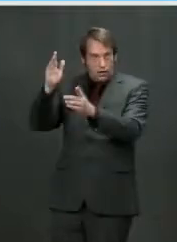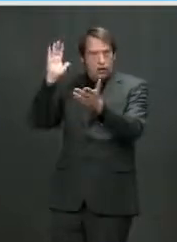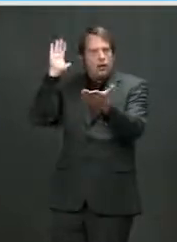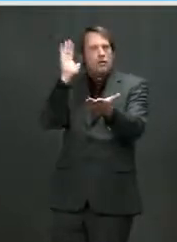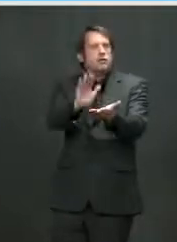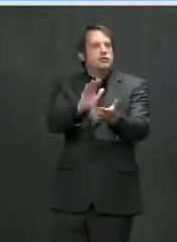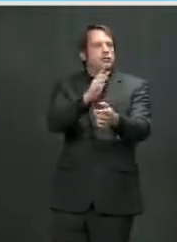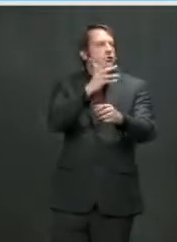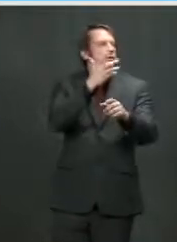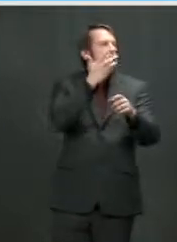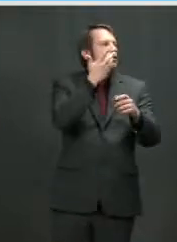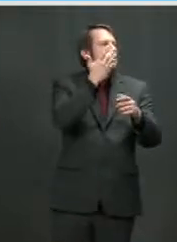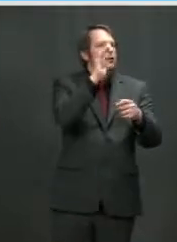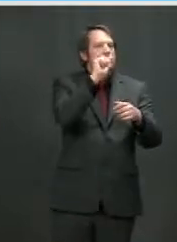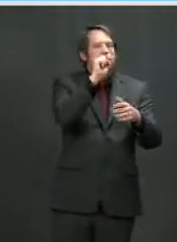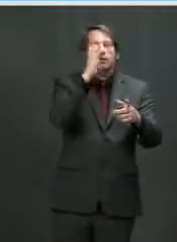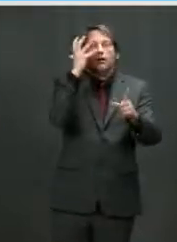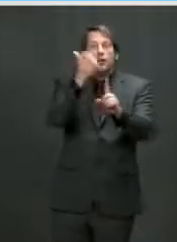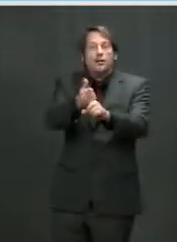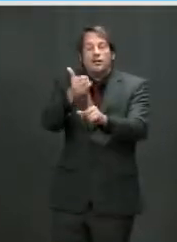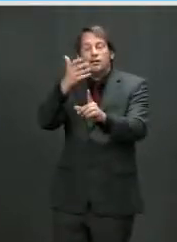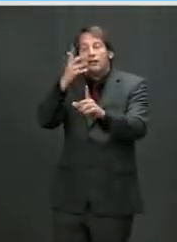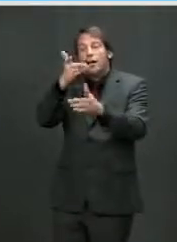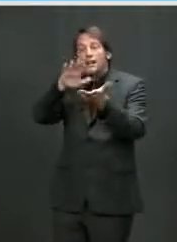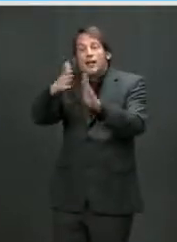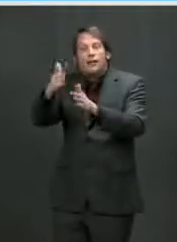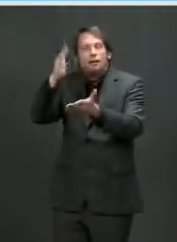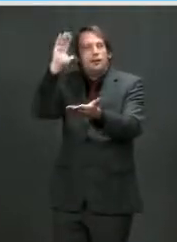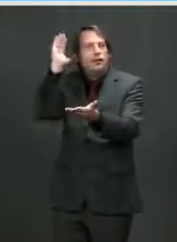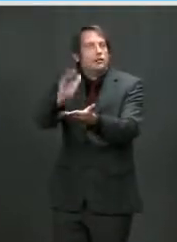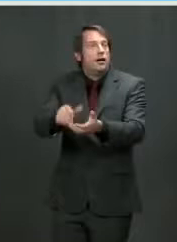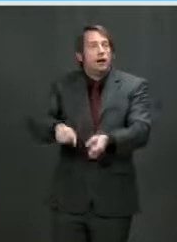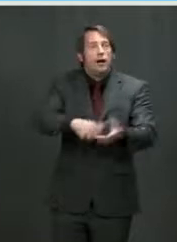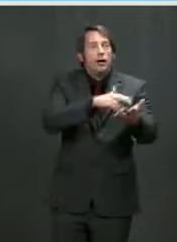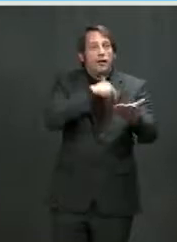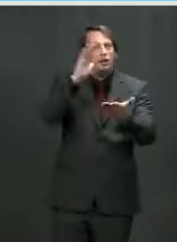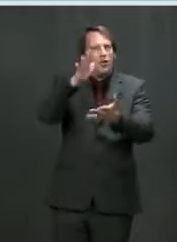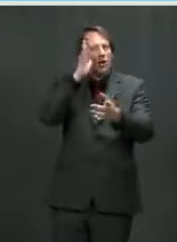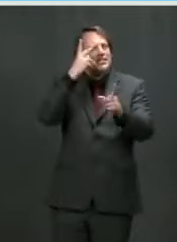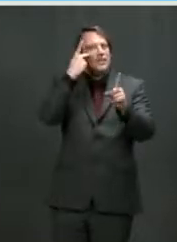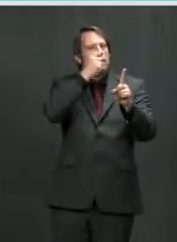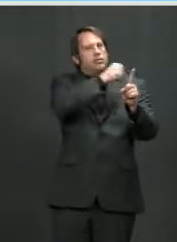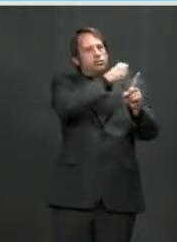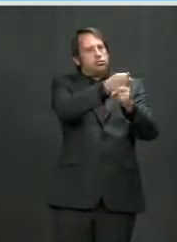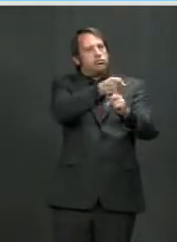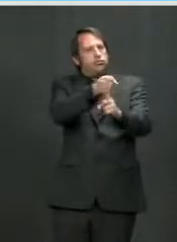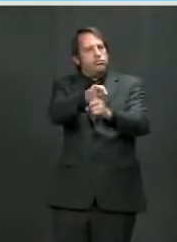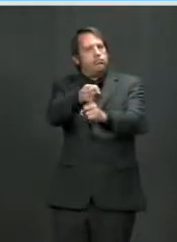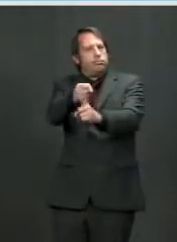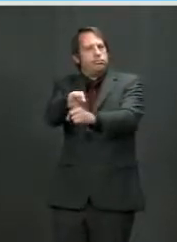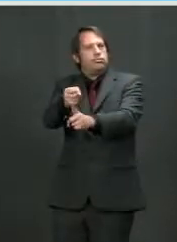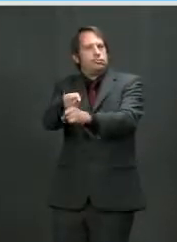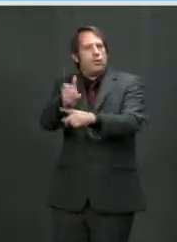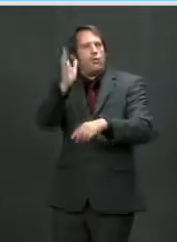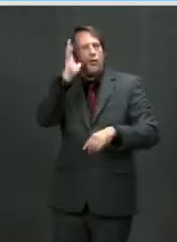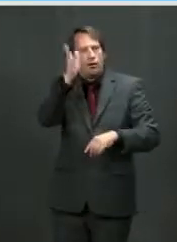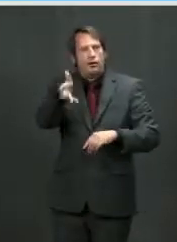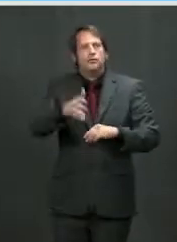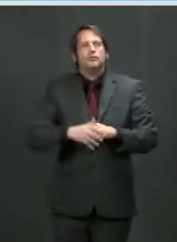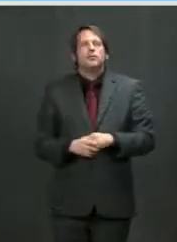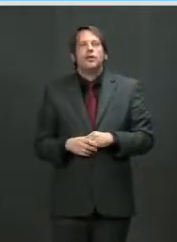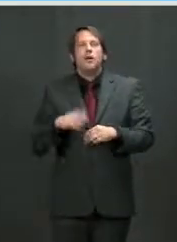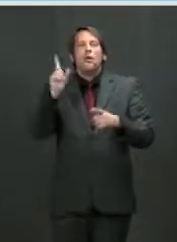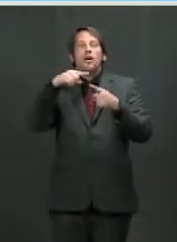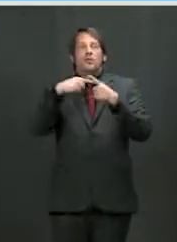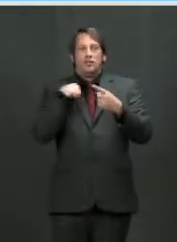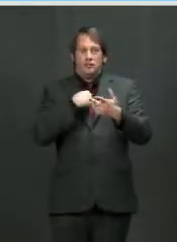say it's going to be this percent, but we'll know it when we see it. It'll be obvious as the numbers come down rather dramatically.